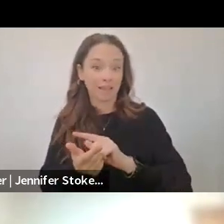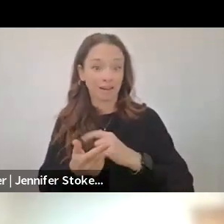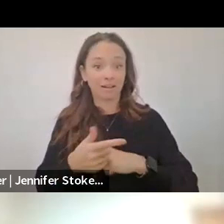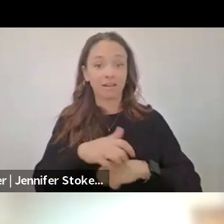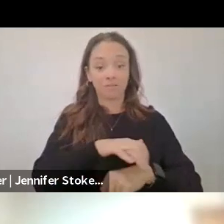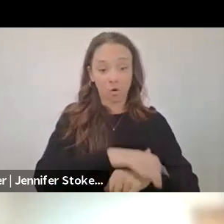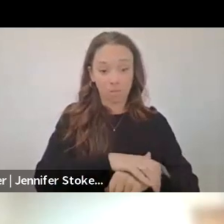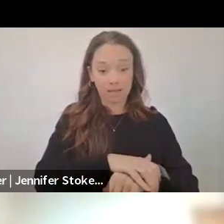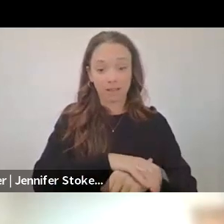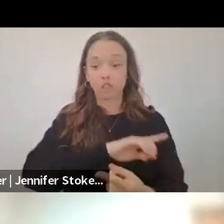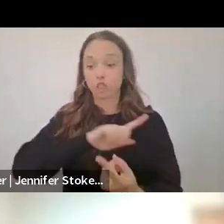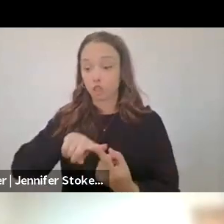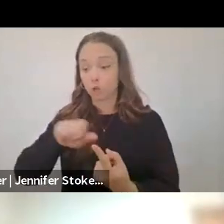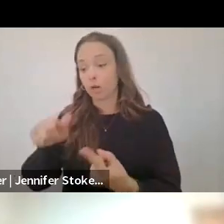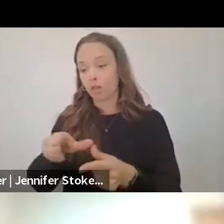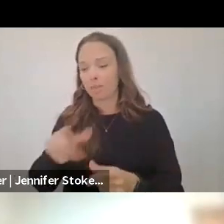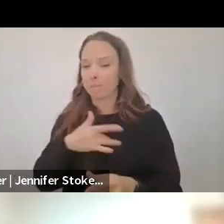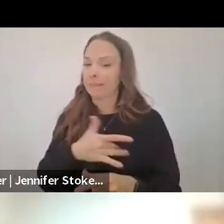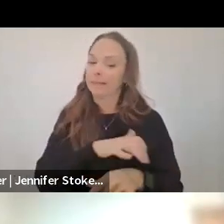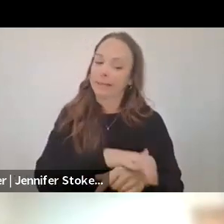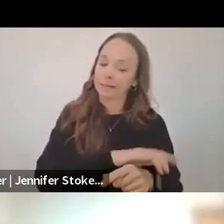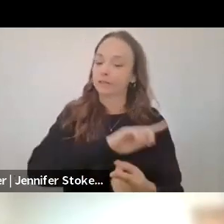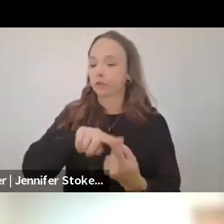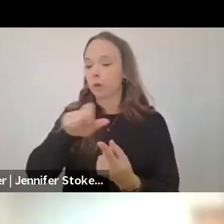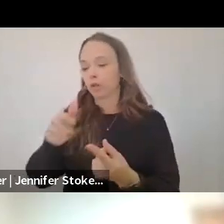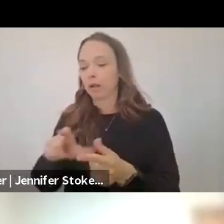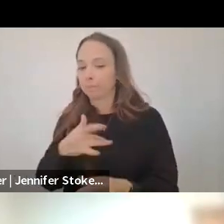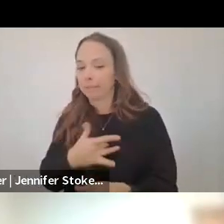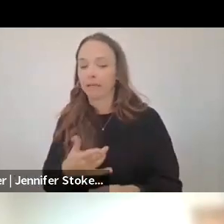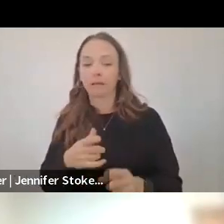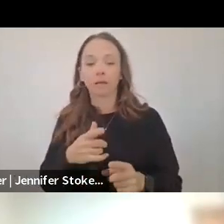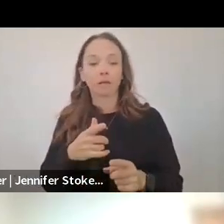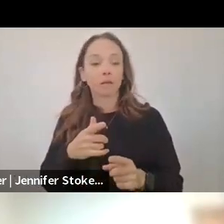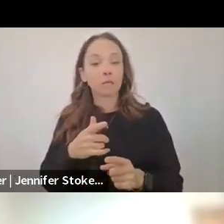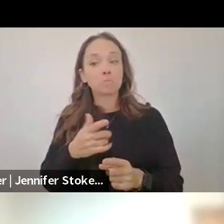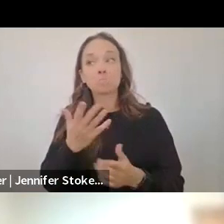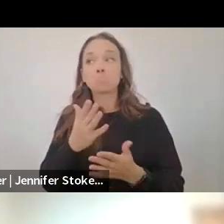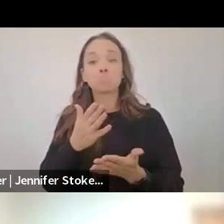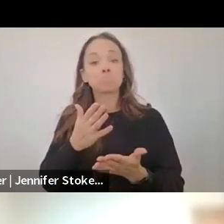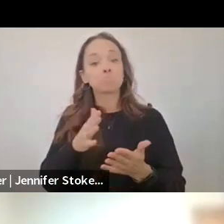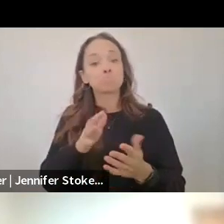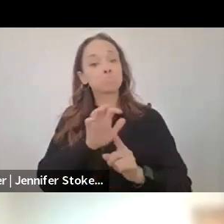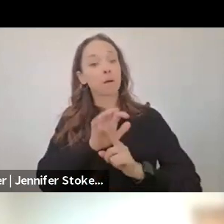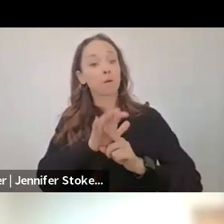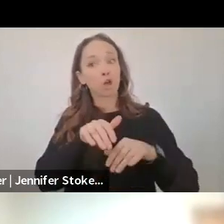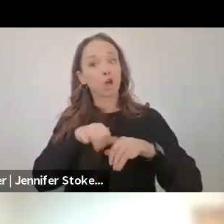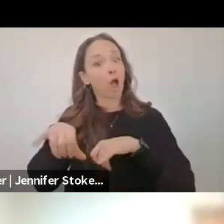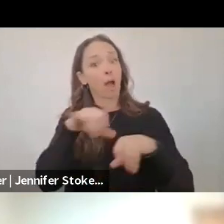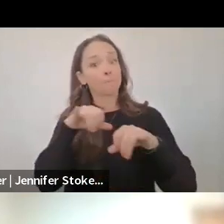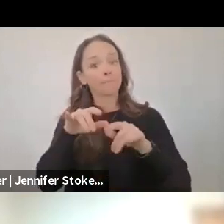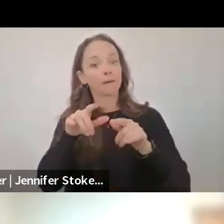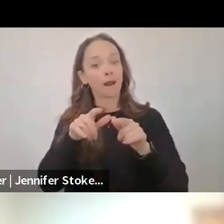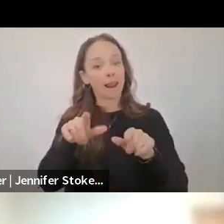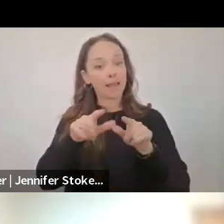into another language. And where, common languages like Spanish, and because of the numbers of actual